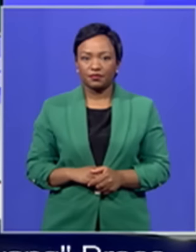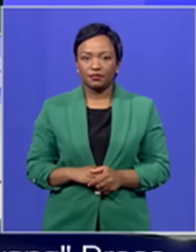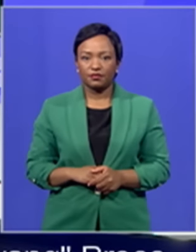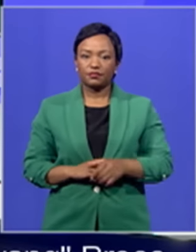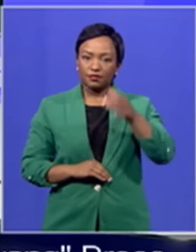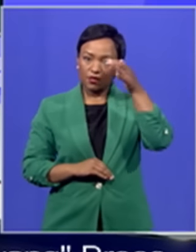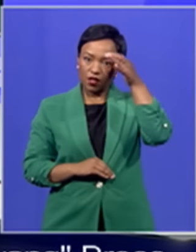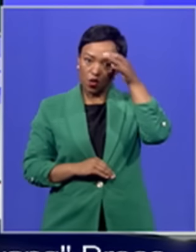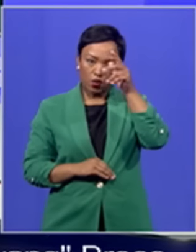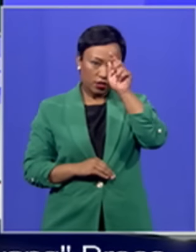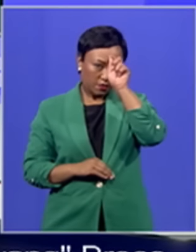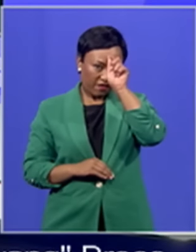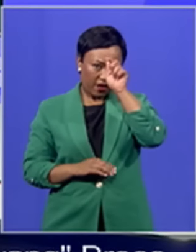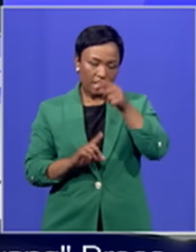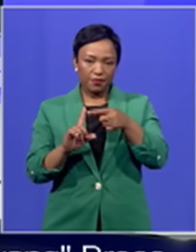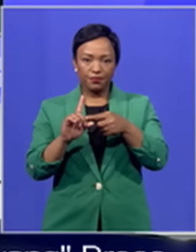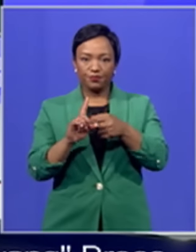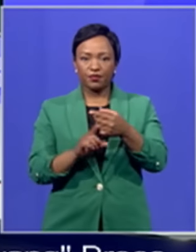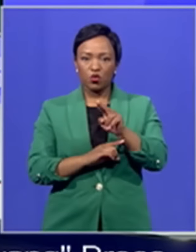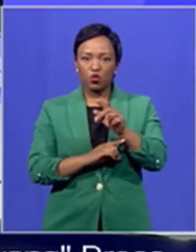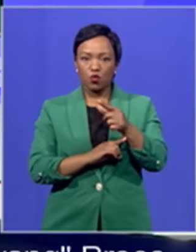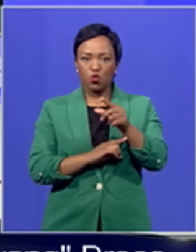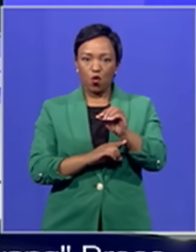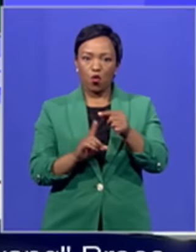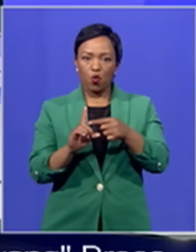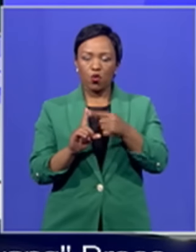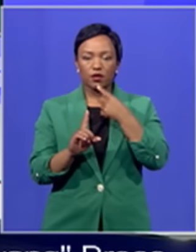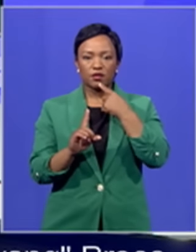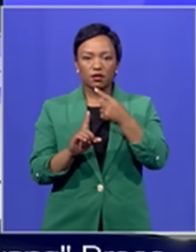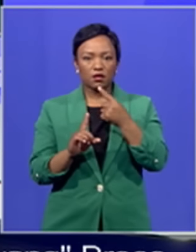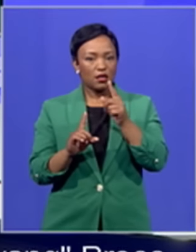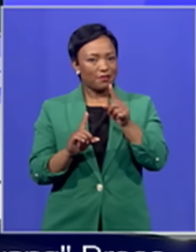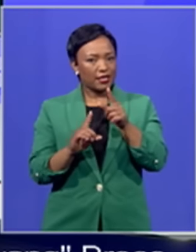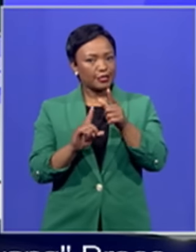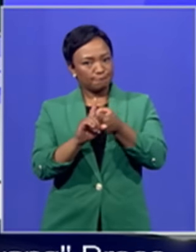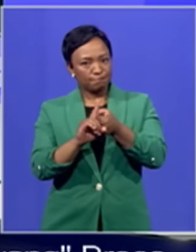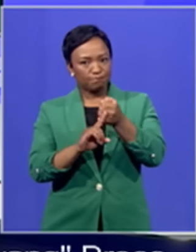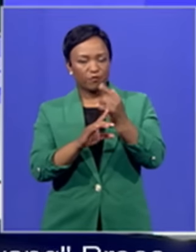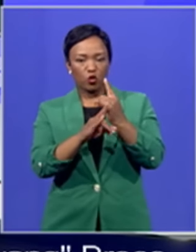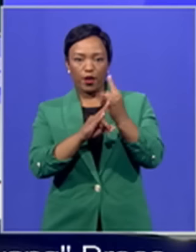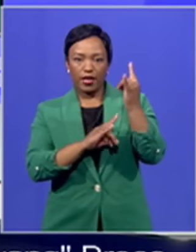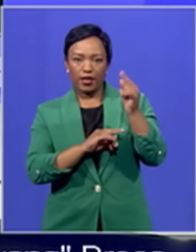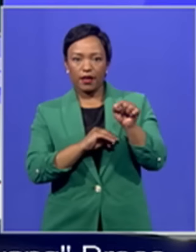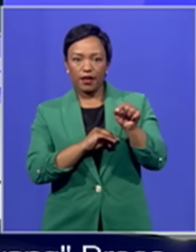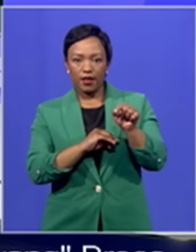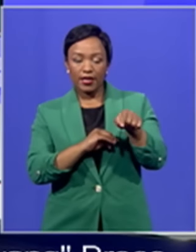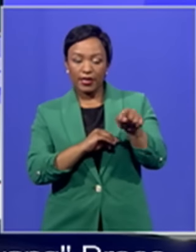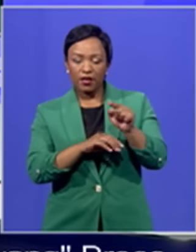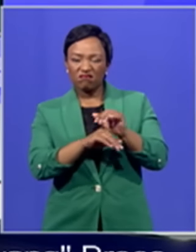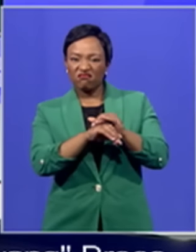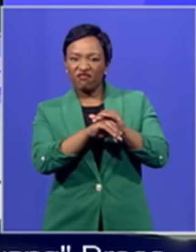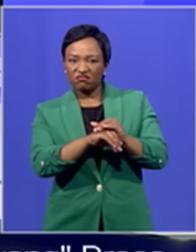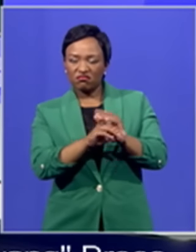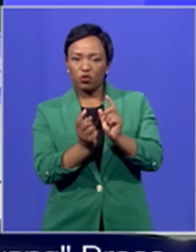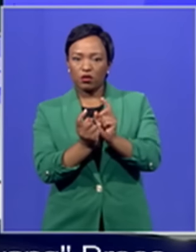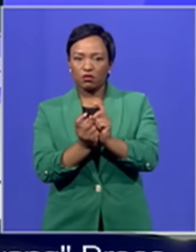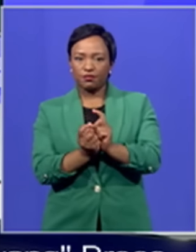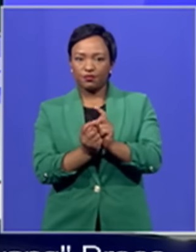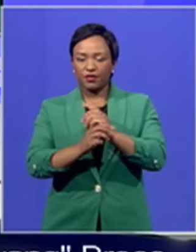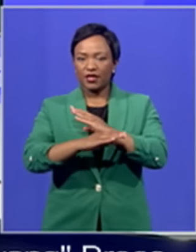Mohlahli wa Bafana Bafana Hugo Bruce o re jwang kapa jwang ba swanetše ke go fenya papadi ya ka mokibialo ya boditšhabatšhaba ya segwera kgatlhanong le Zambia